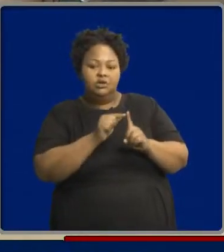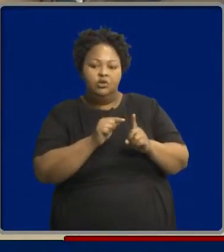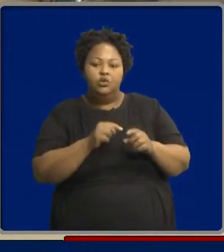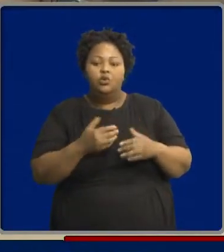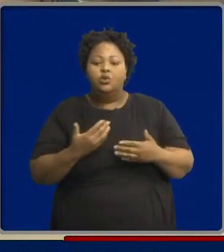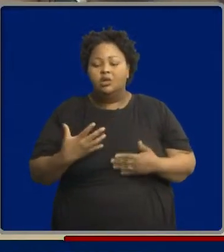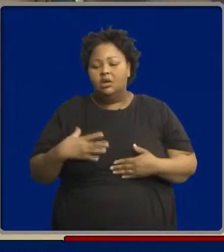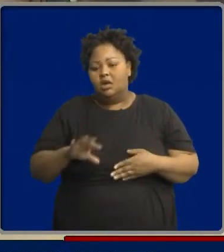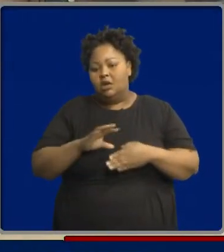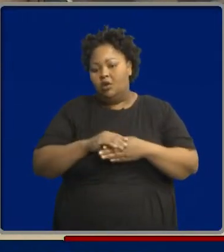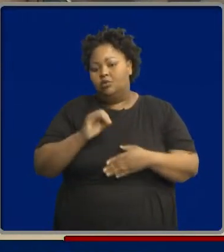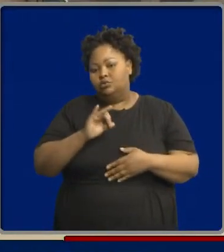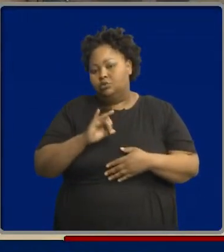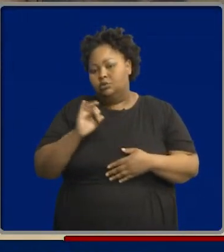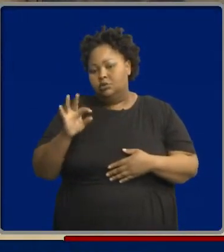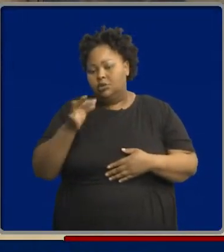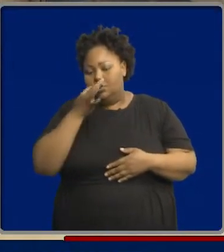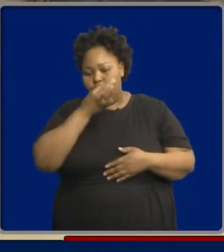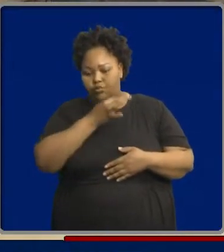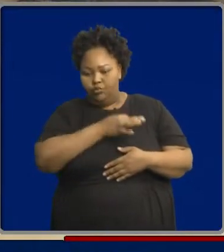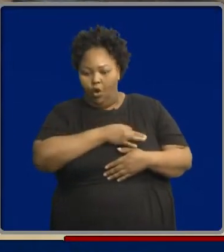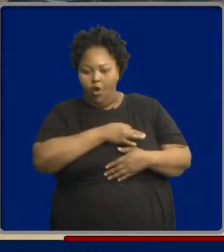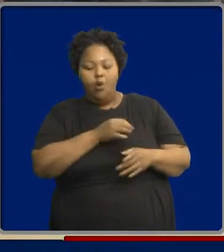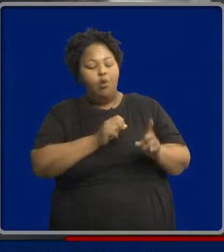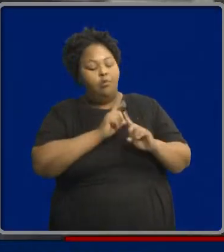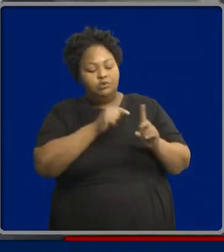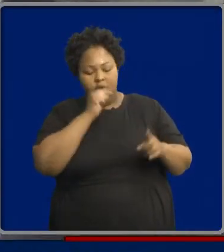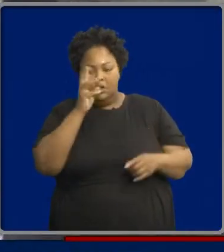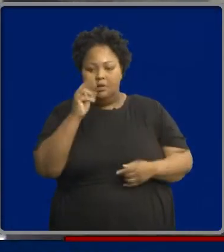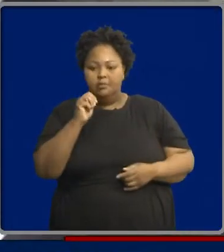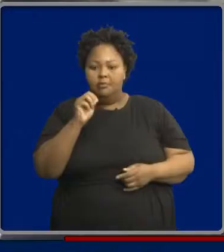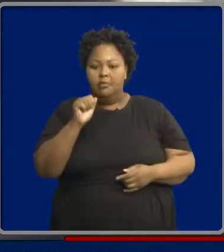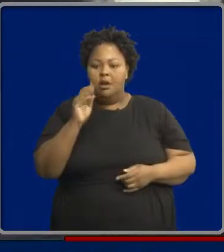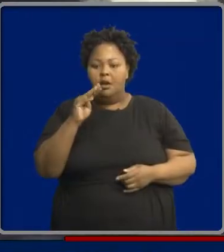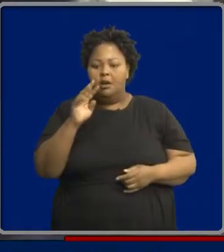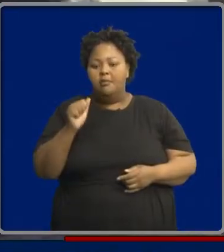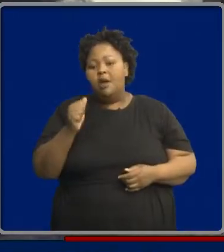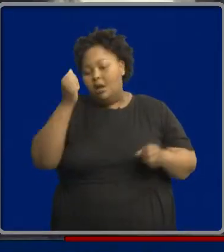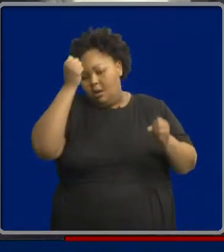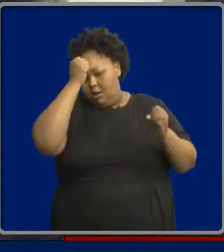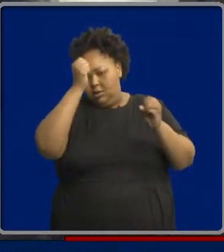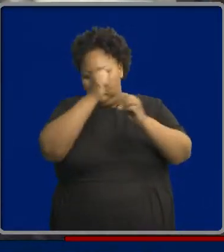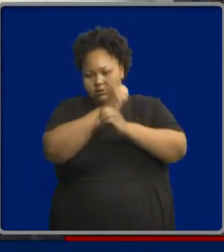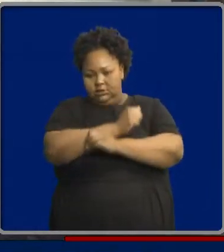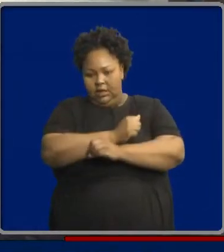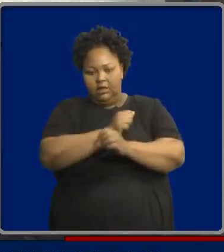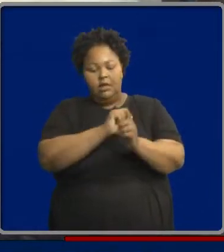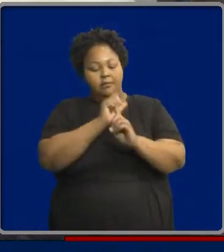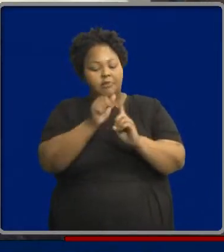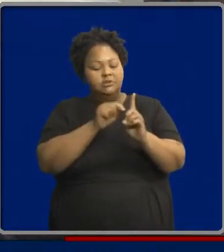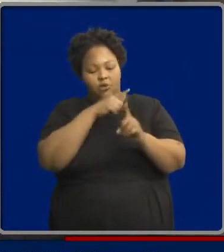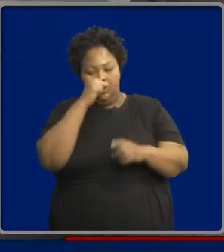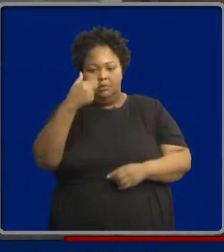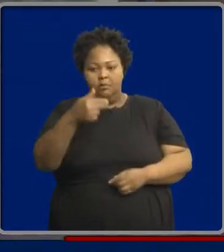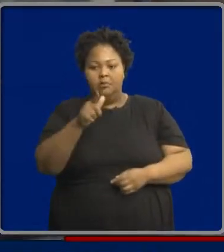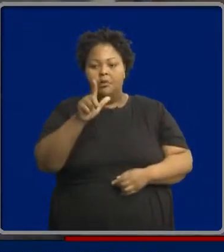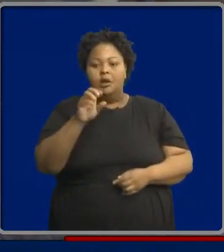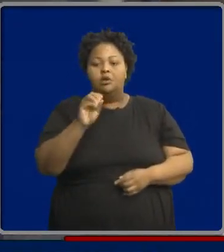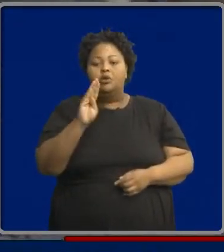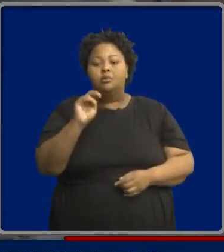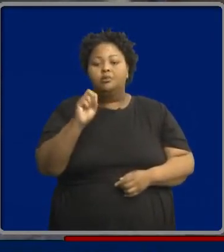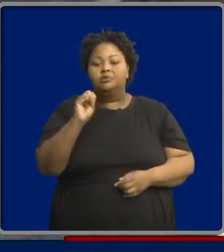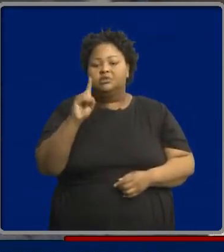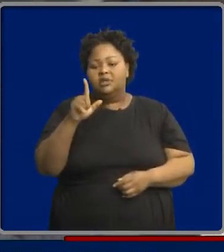age 23, who is the girlfriend of Andile Mamba, the son of the first accused, Hlopsile. All of the accused persons are